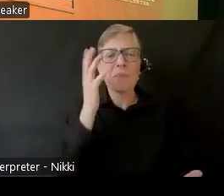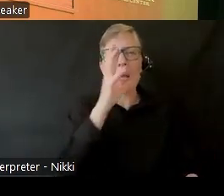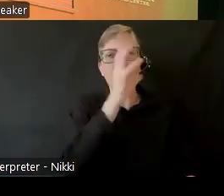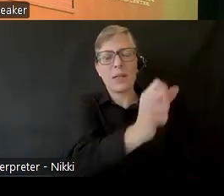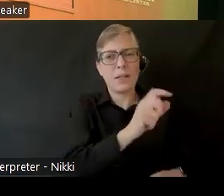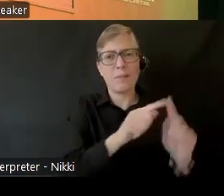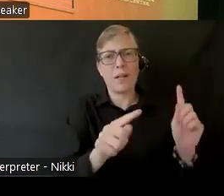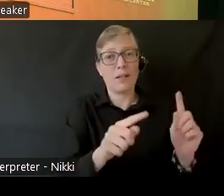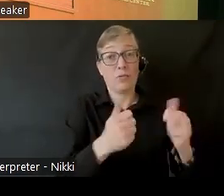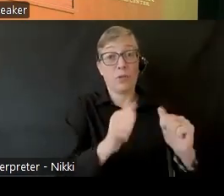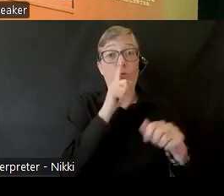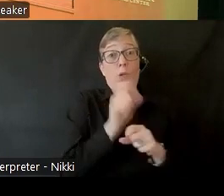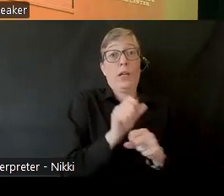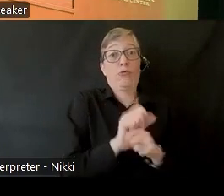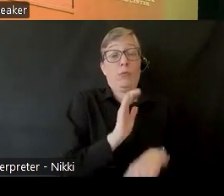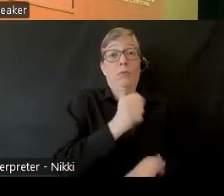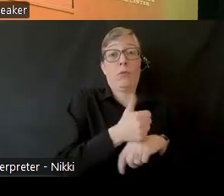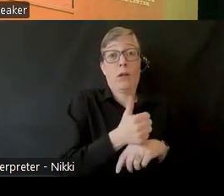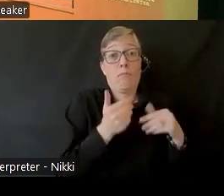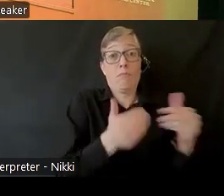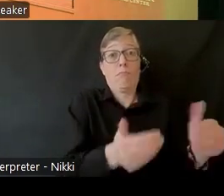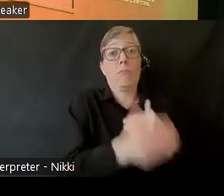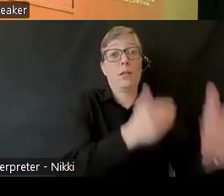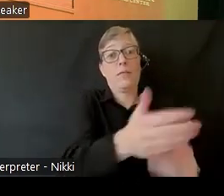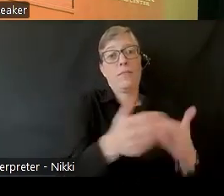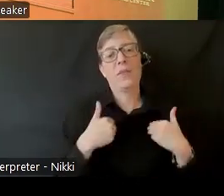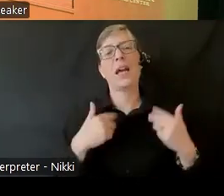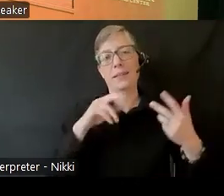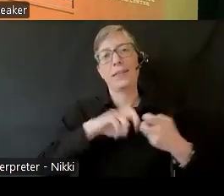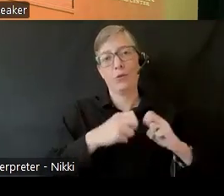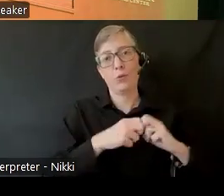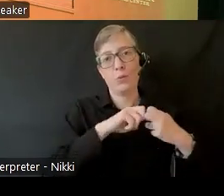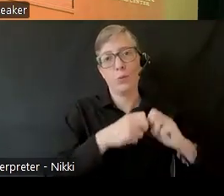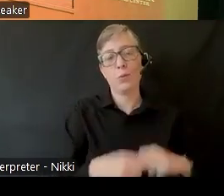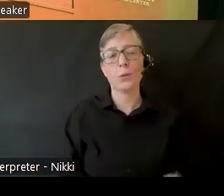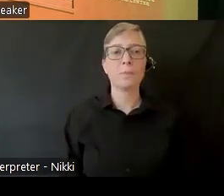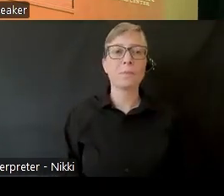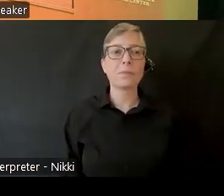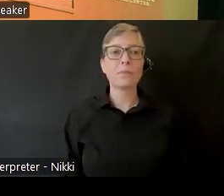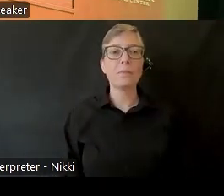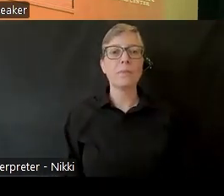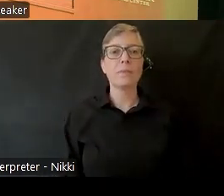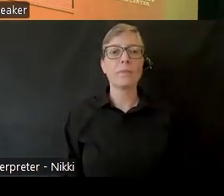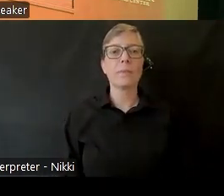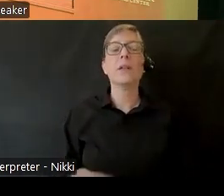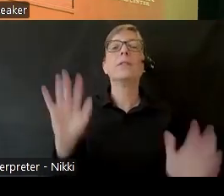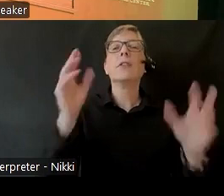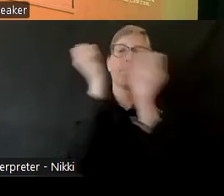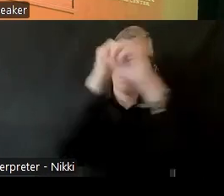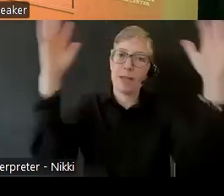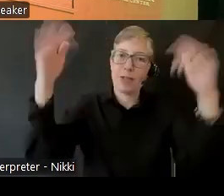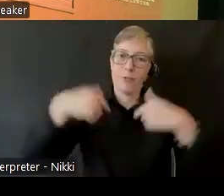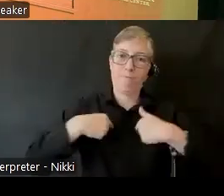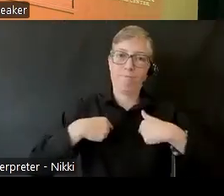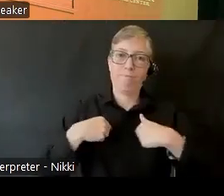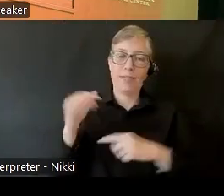practice, there's a lot of issues, right? So I'm just gonna try to do this. Suppose I'm the insurance guy, right? And I